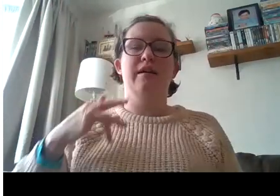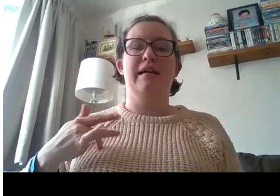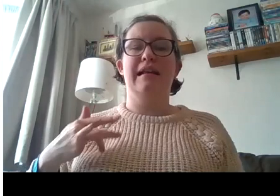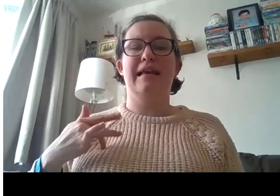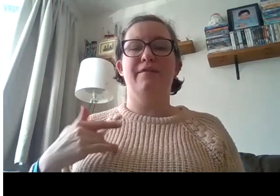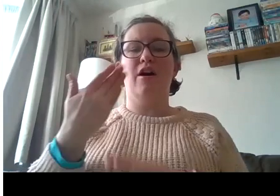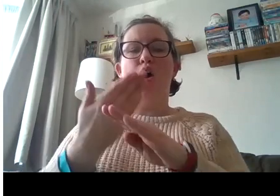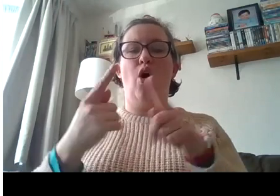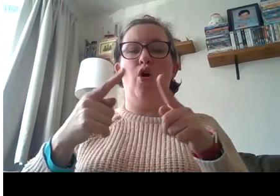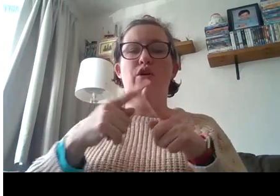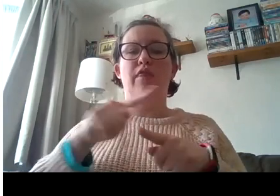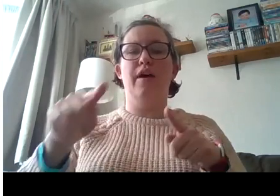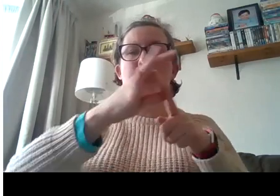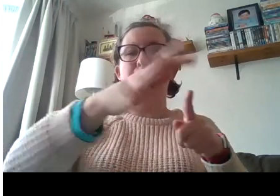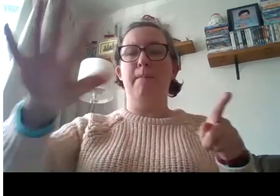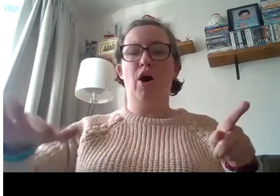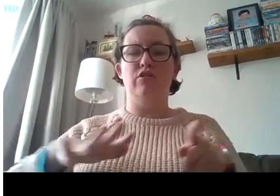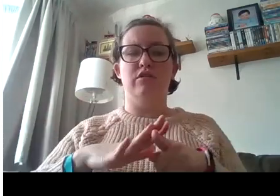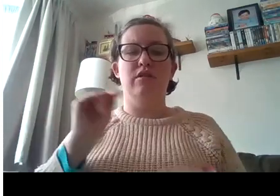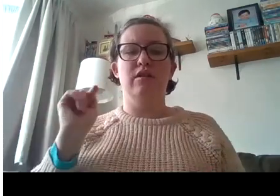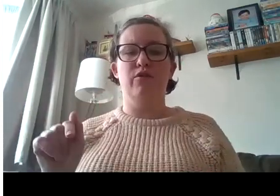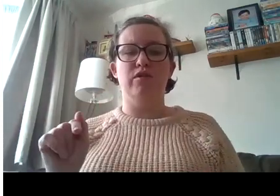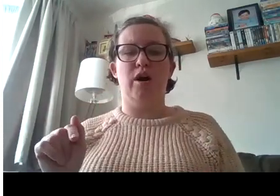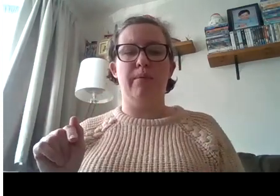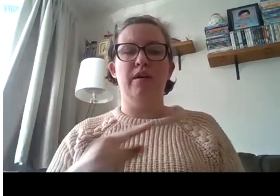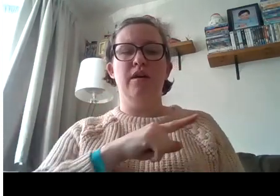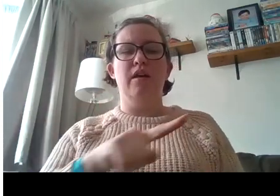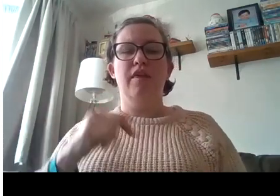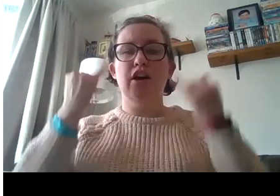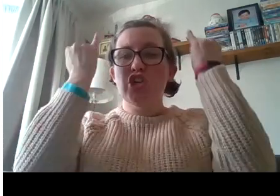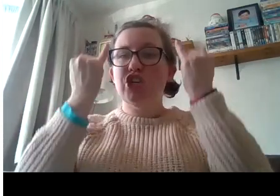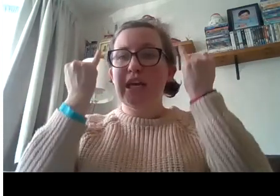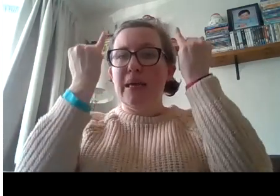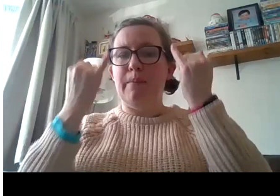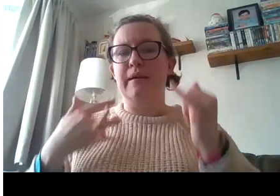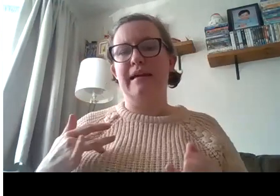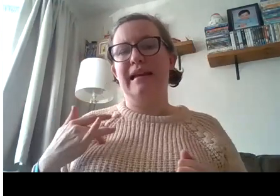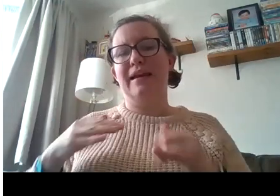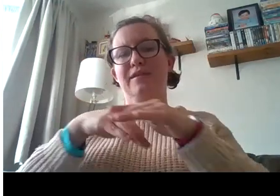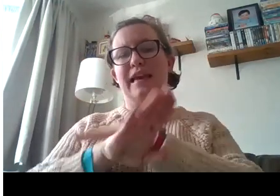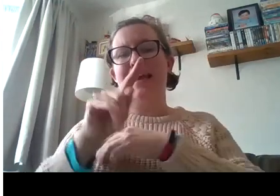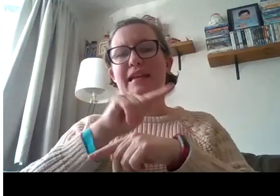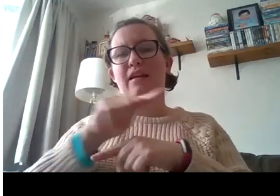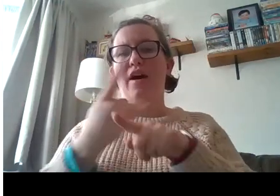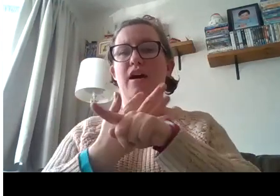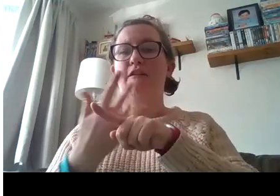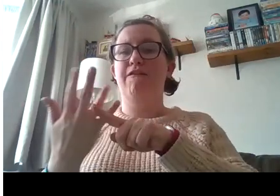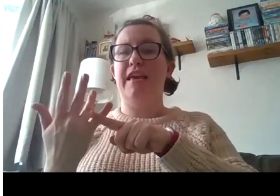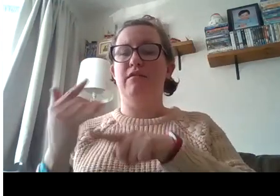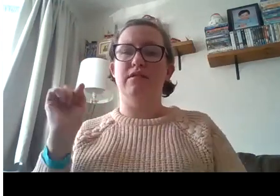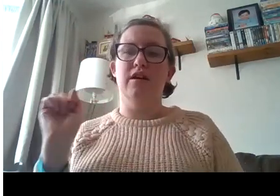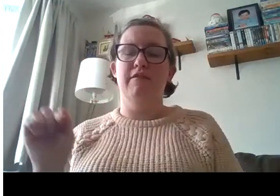duck lives on the pond, full stop. The sheep lives in